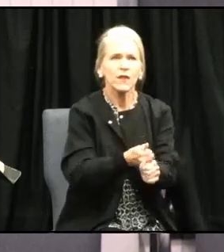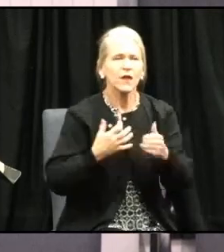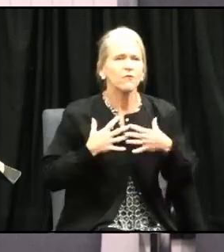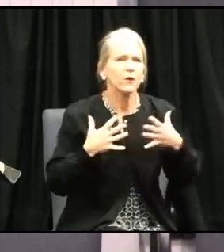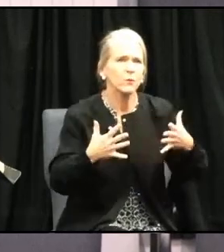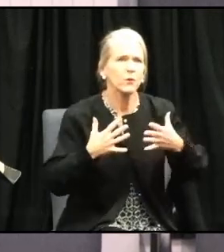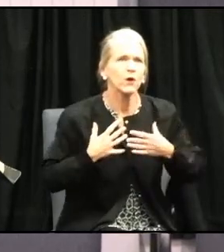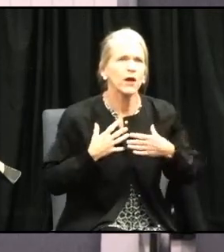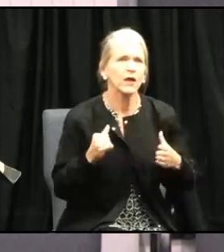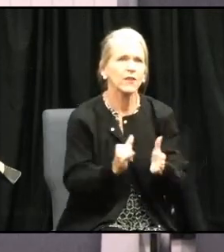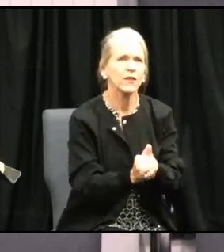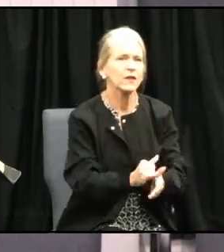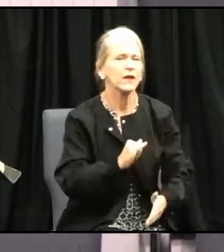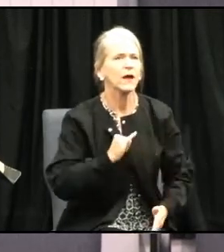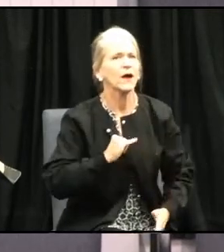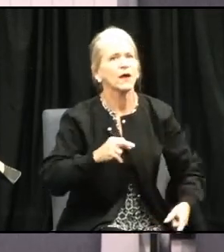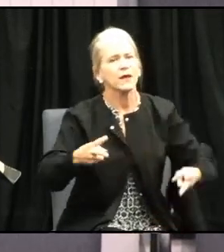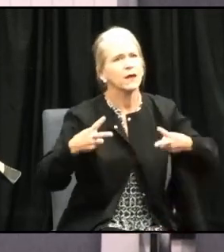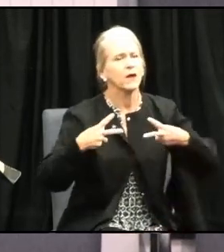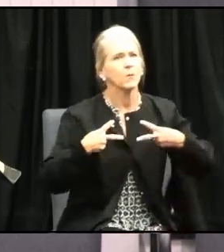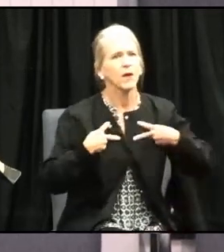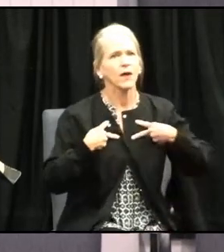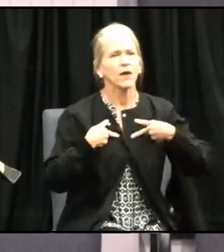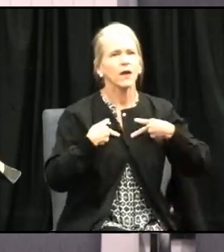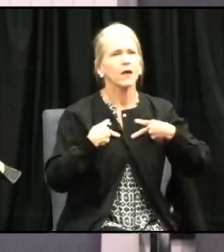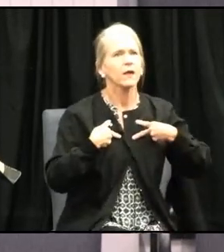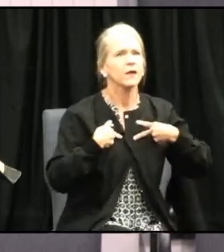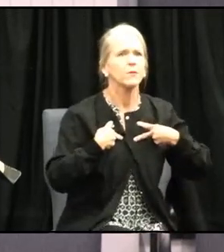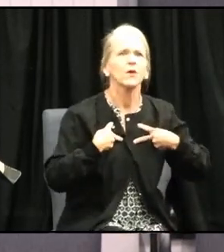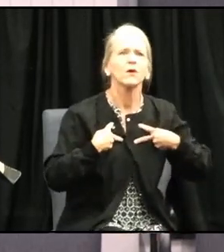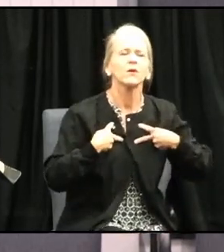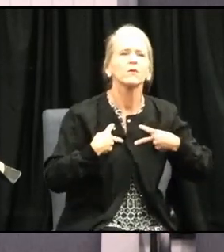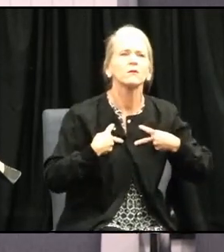good. Every breath that I am